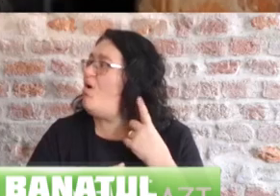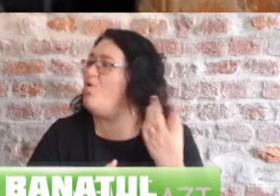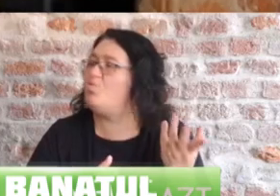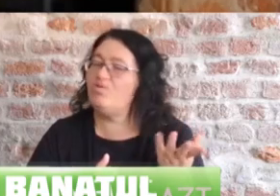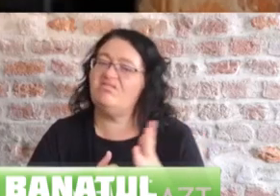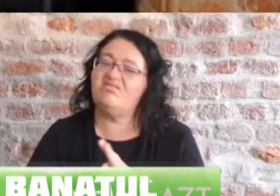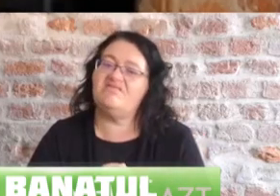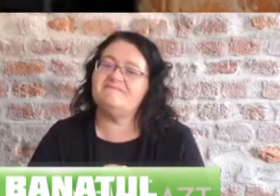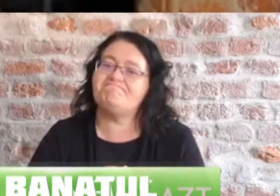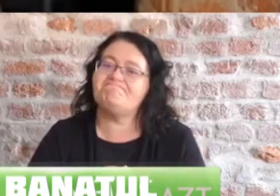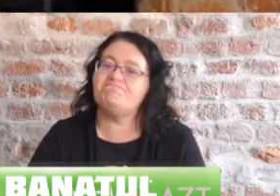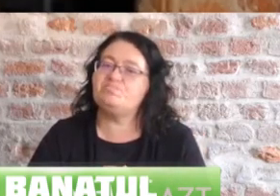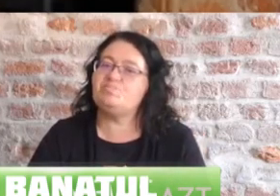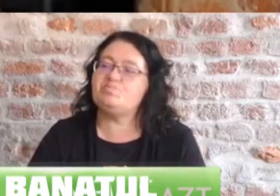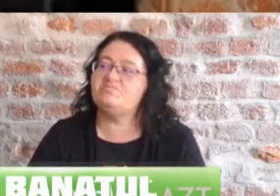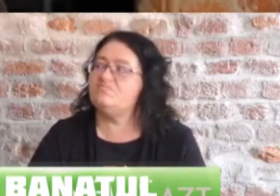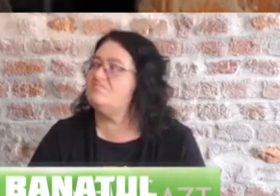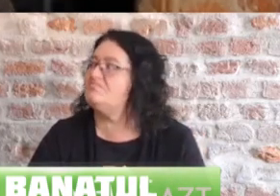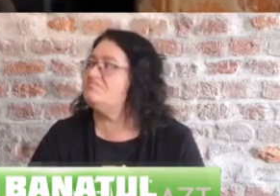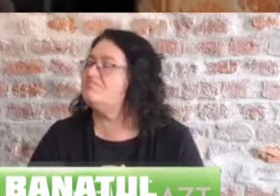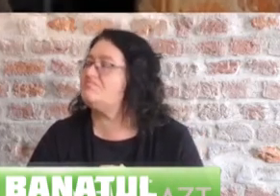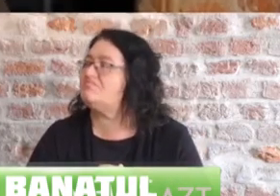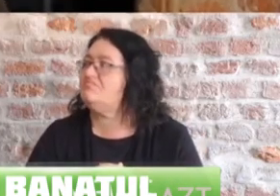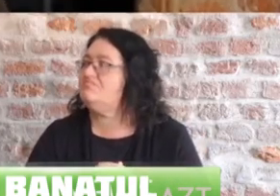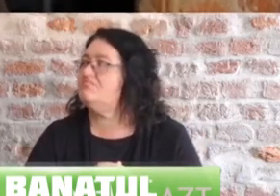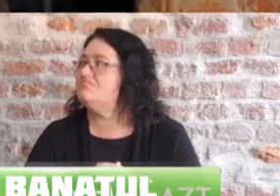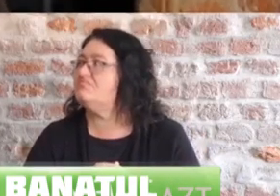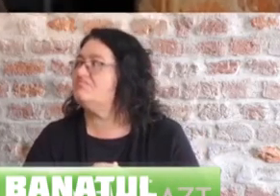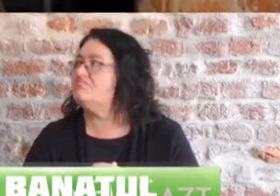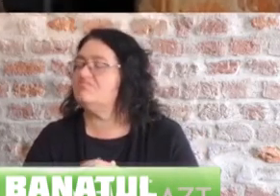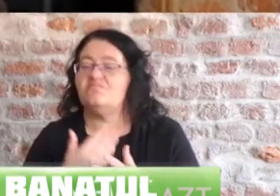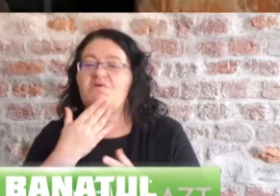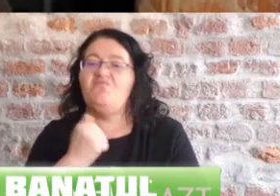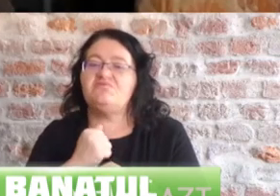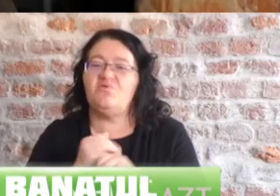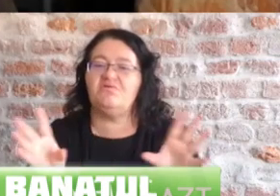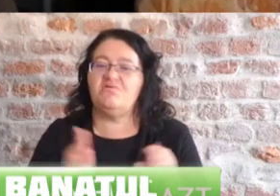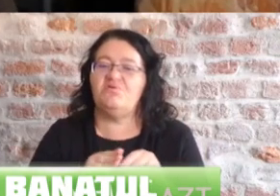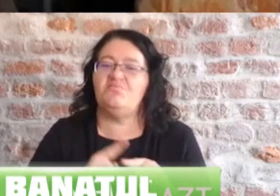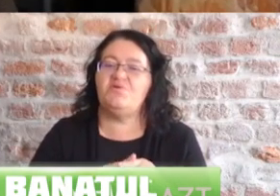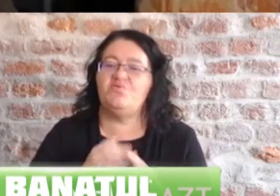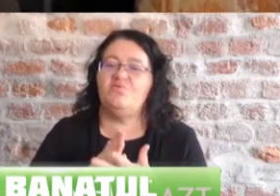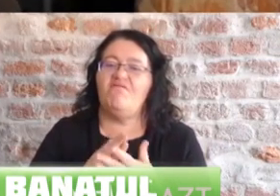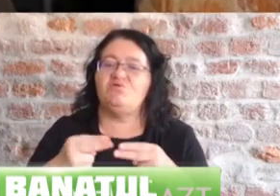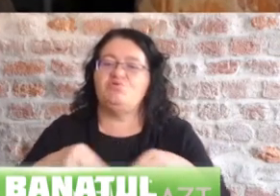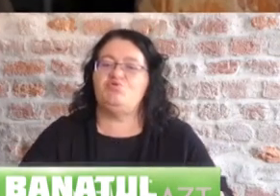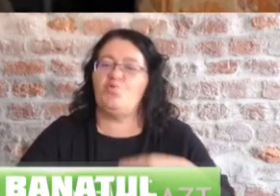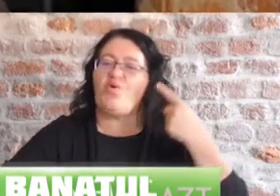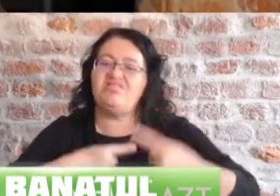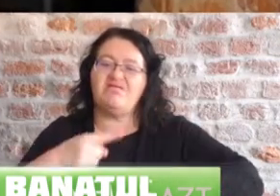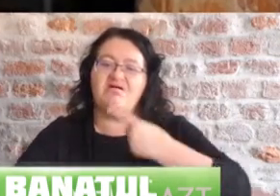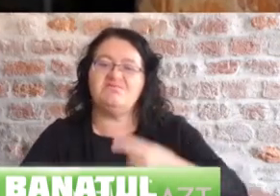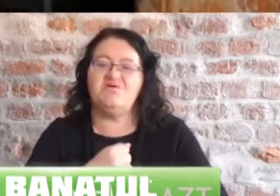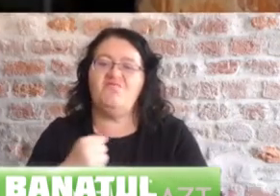They lived this morning, and it is a pity, because we have really worked together. It was an international jury. Yes. This was